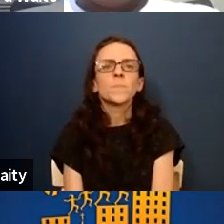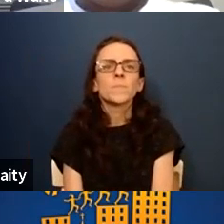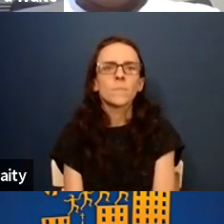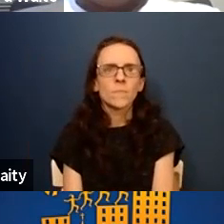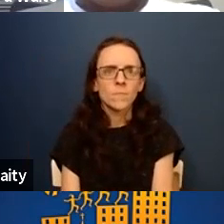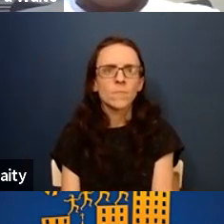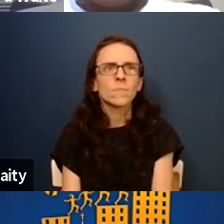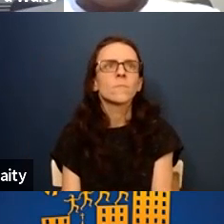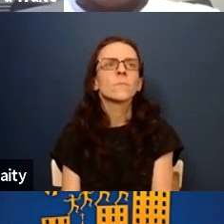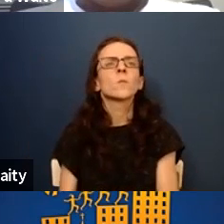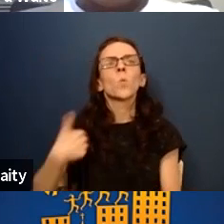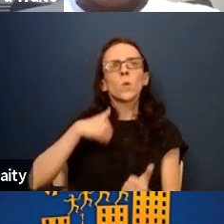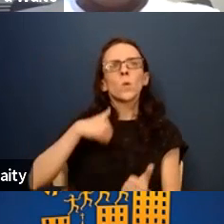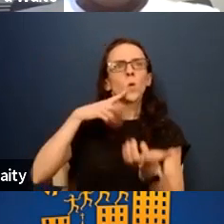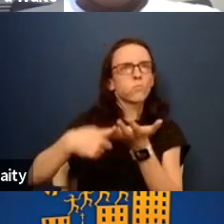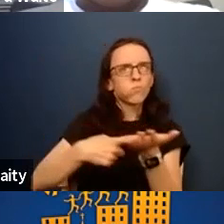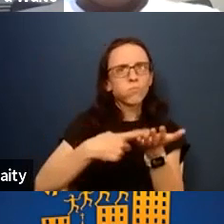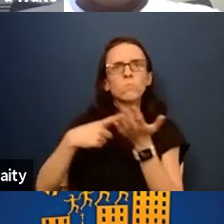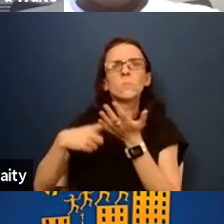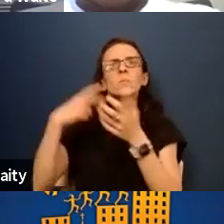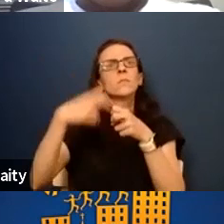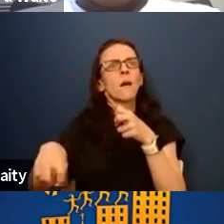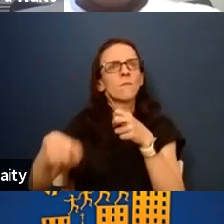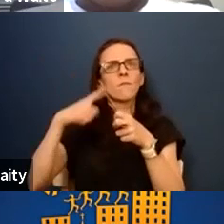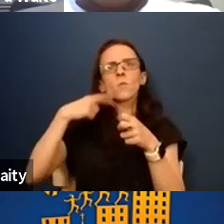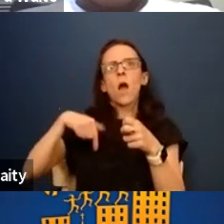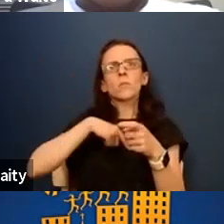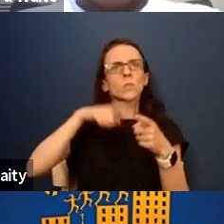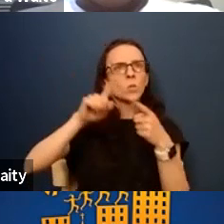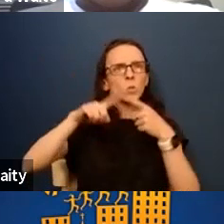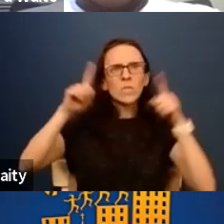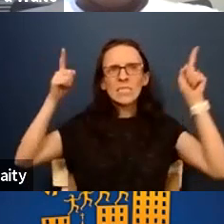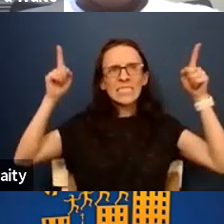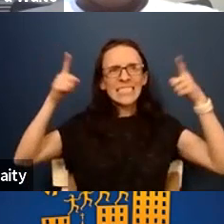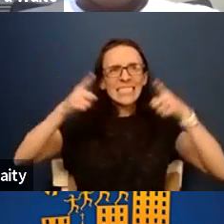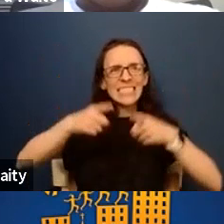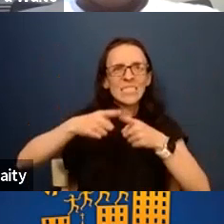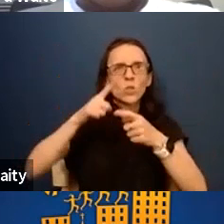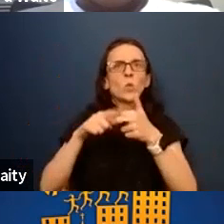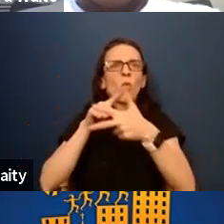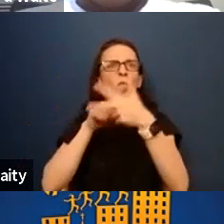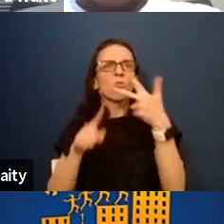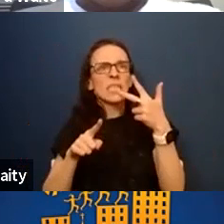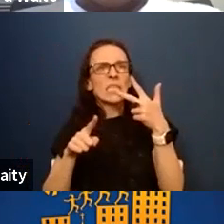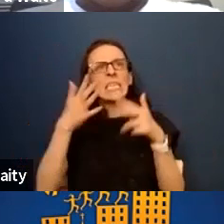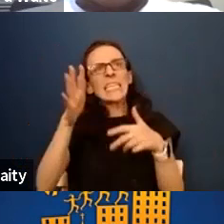how difficult it was to make a decision today, narrowing this thing down to 3-ish.